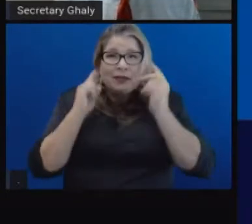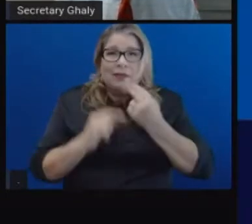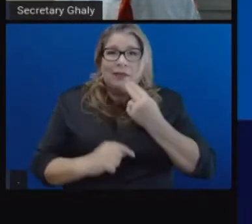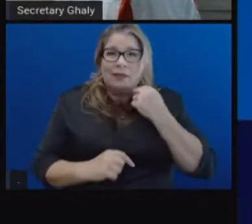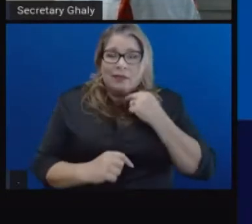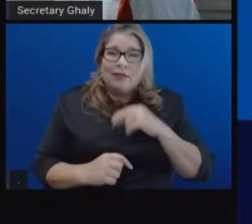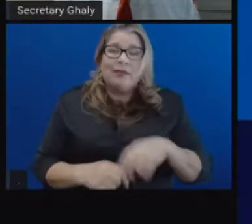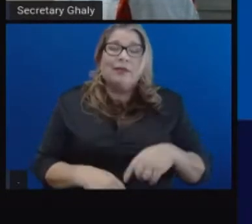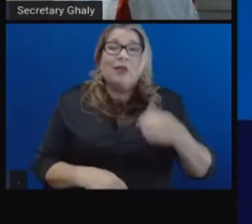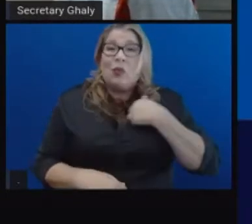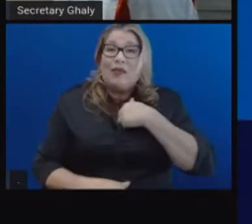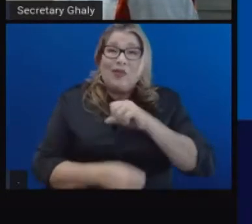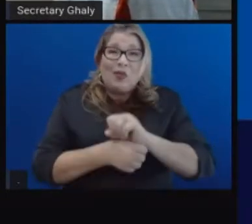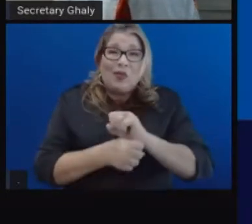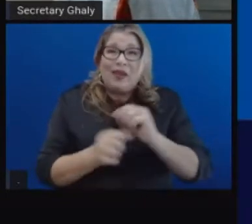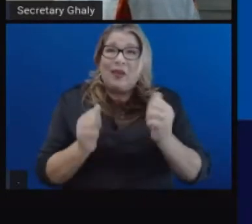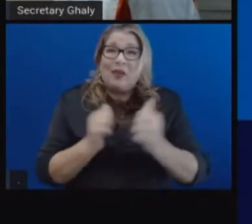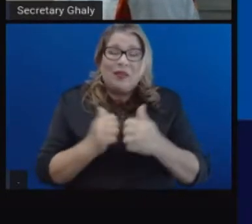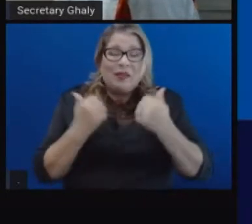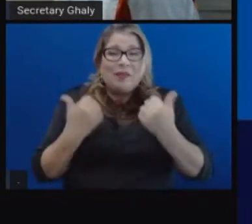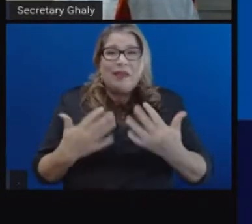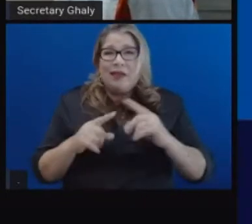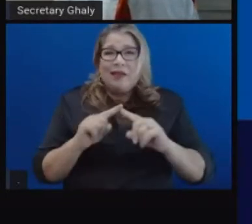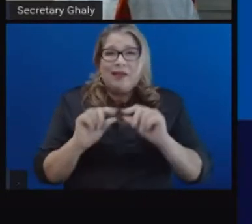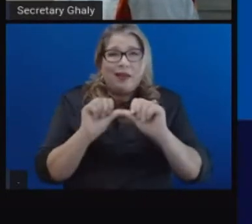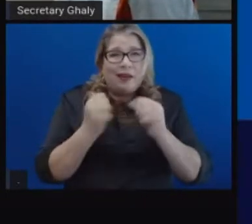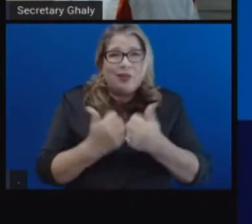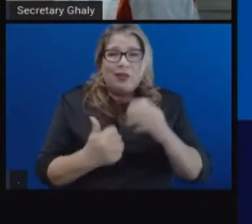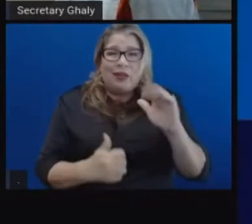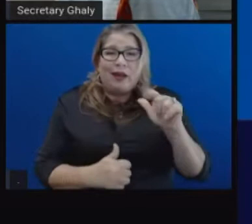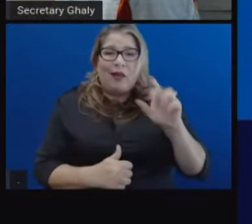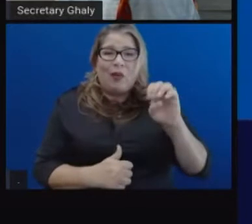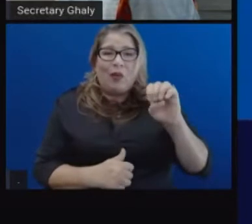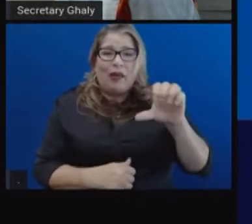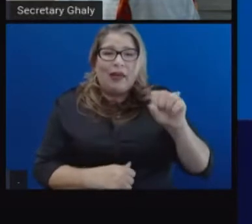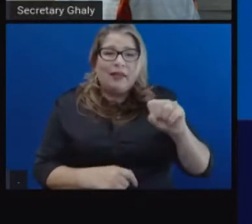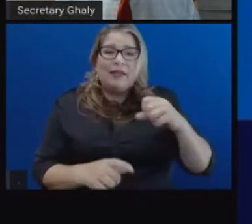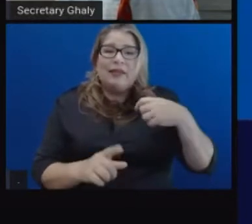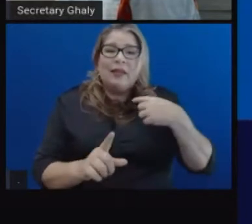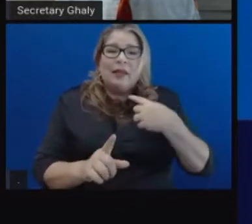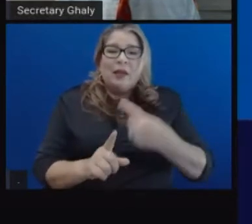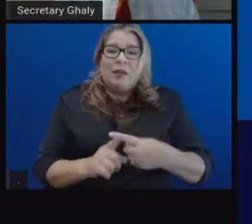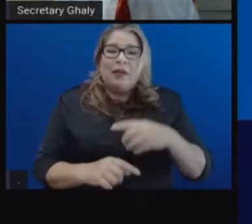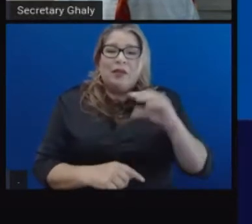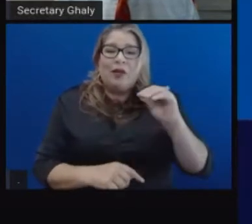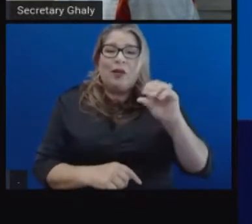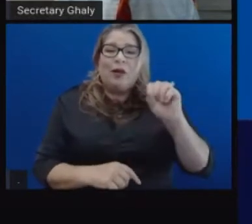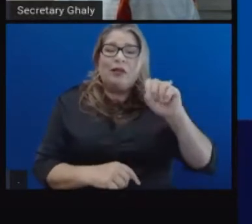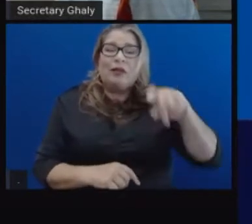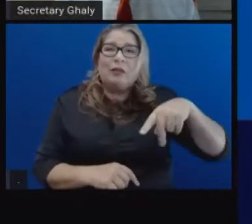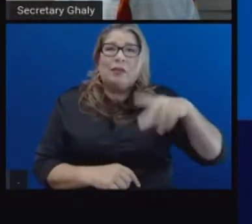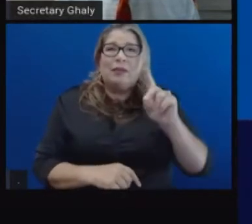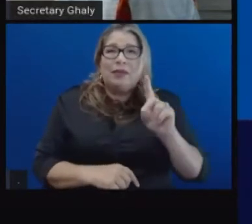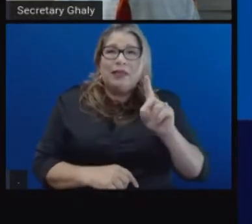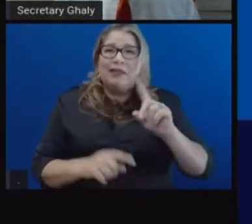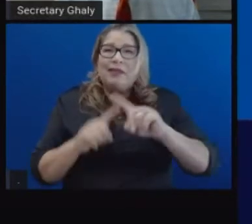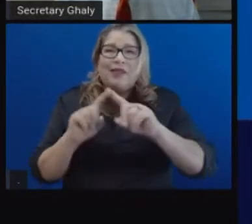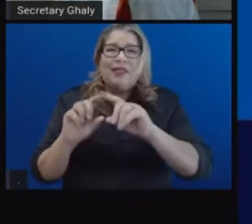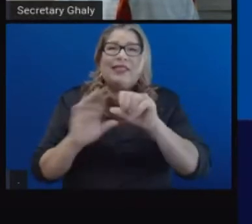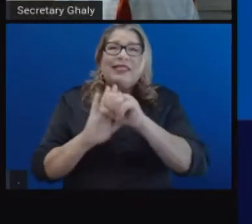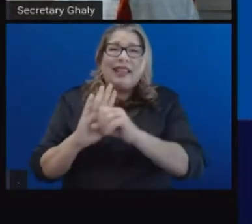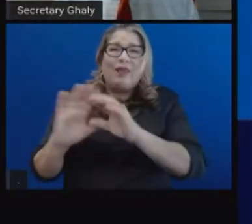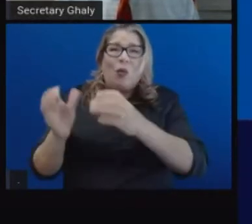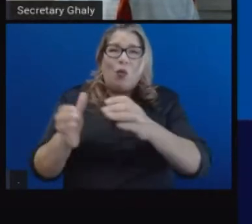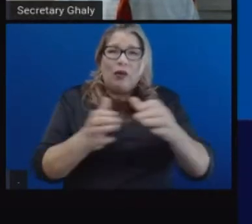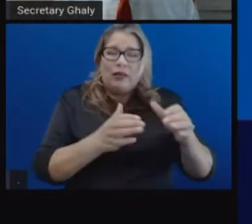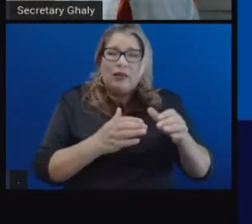my agency, OSHPD as one, who've really helped to work with individual facilities on issues of oxygen, helping